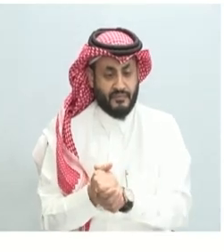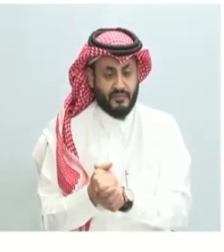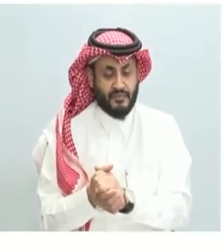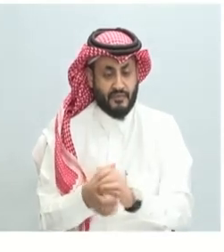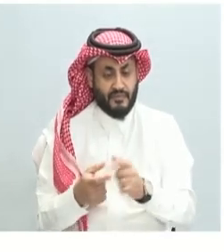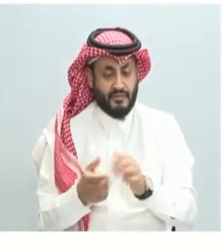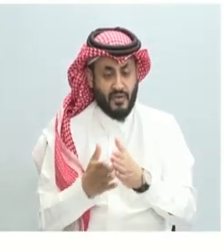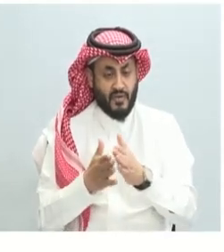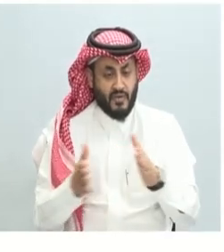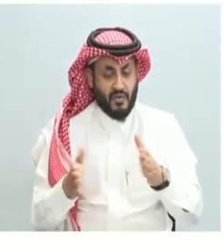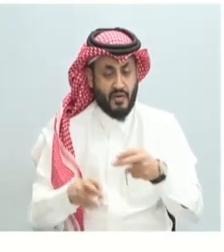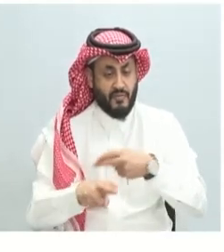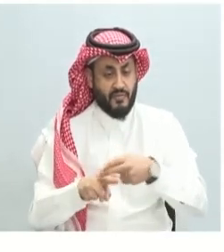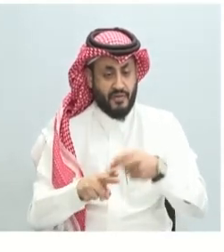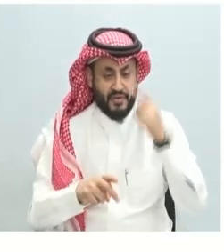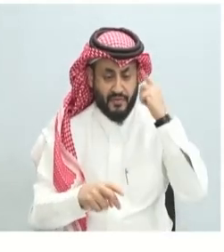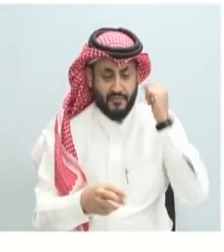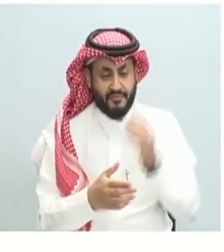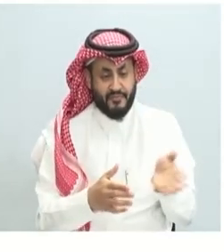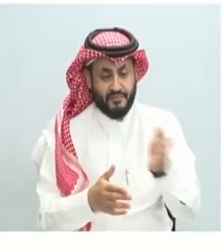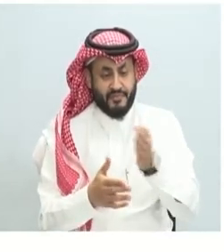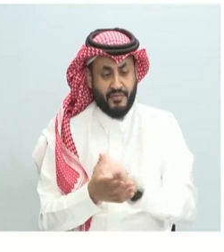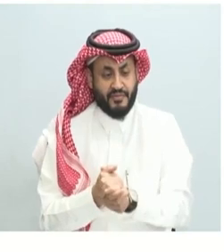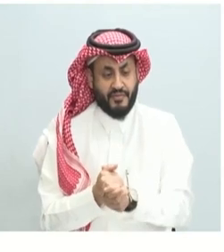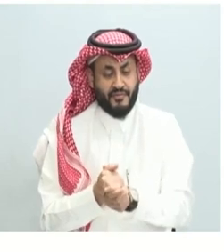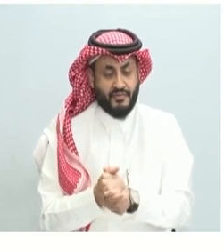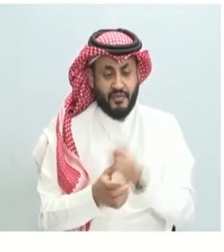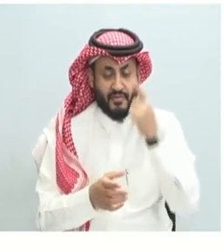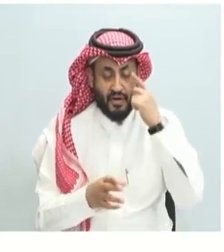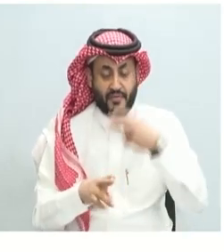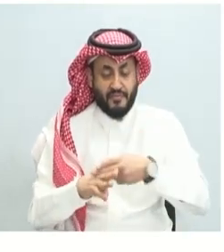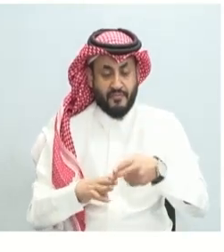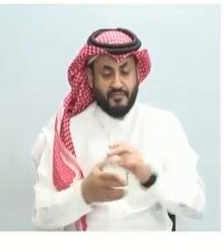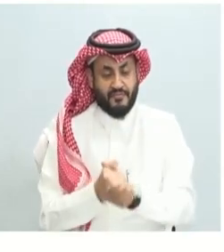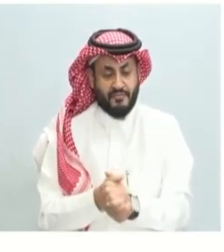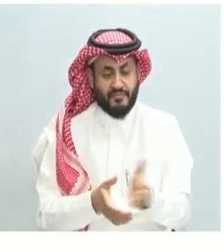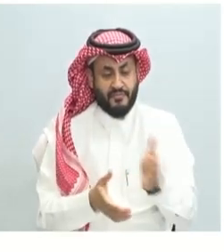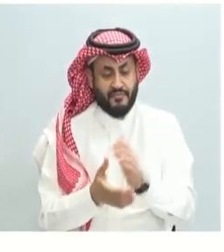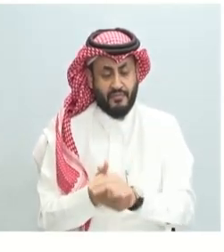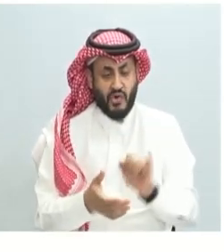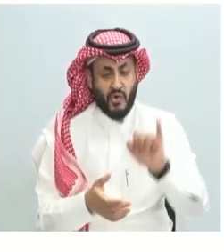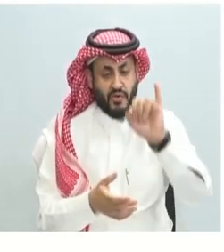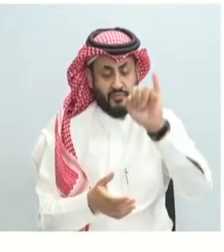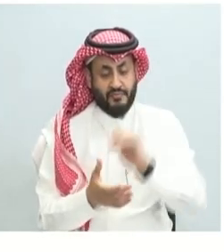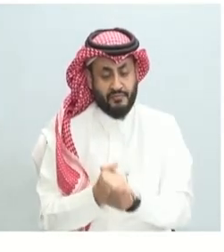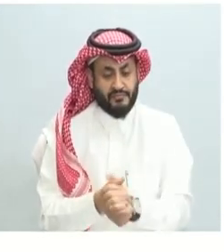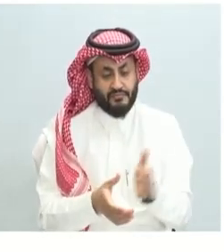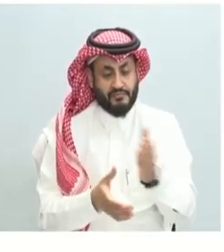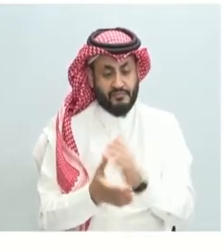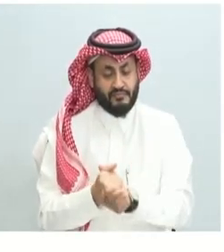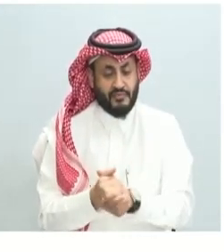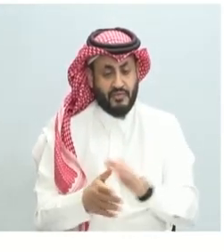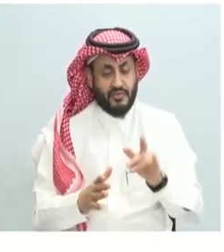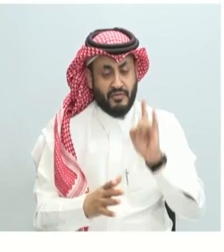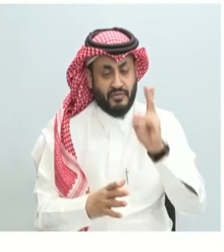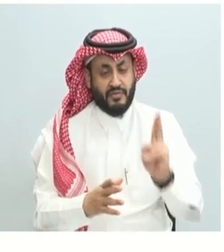she has long brown hair and brown eyes. And she is tall. She is